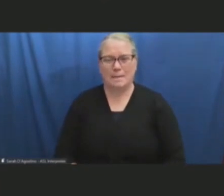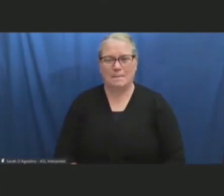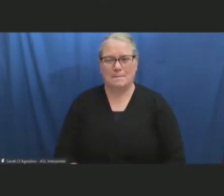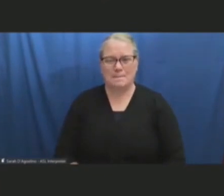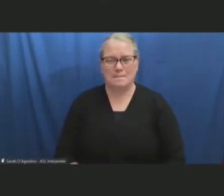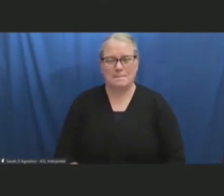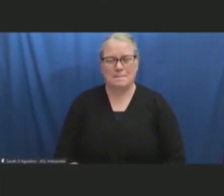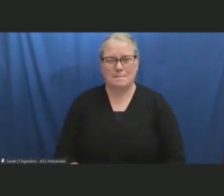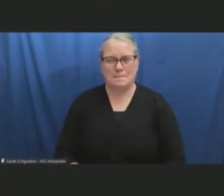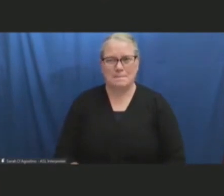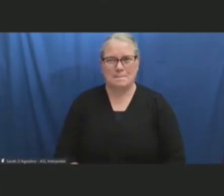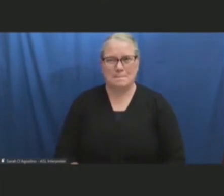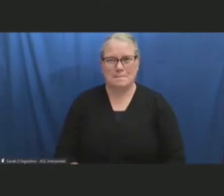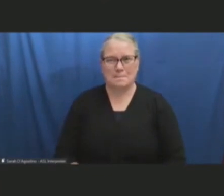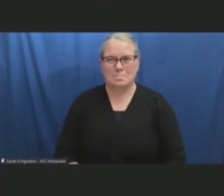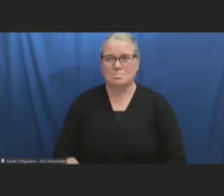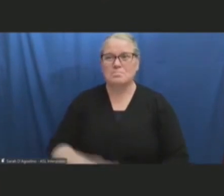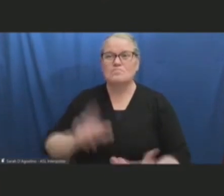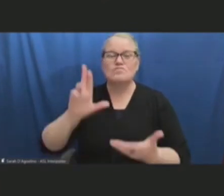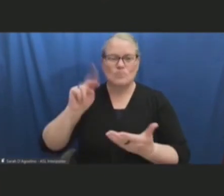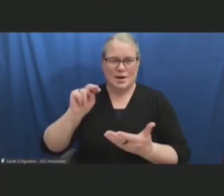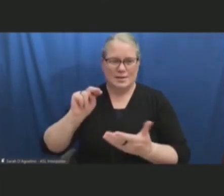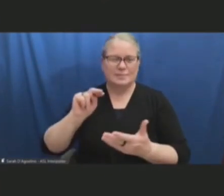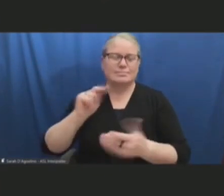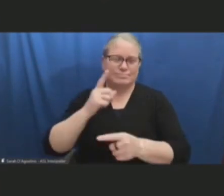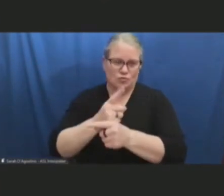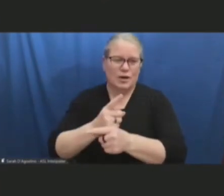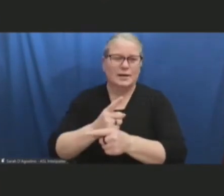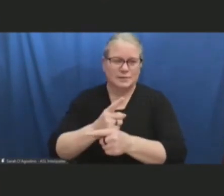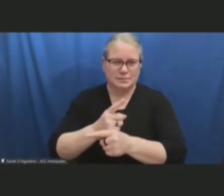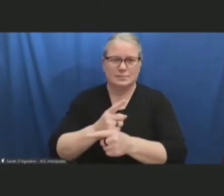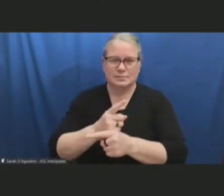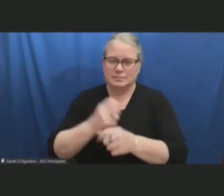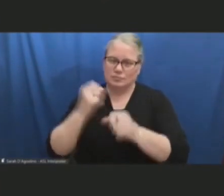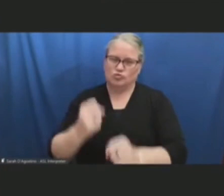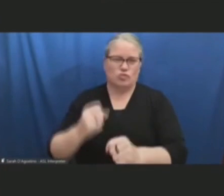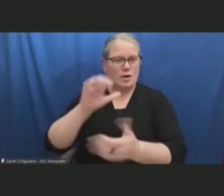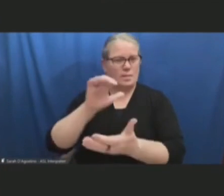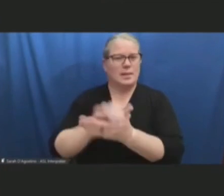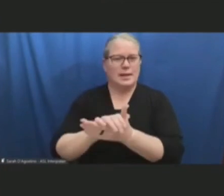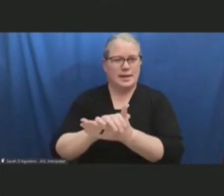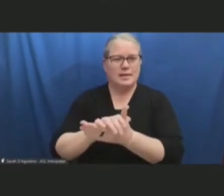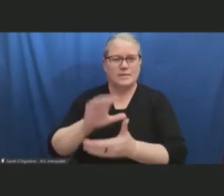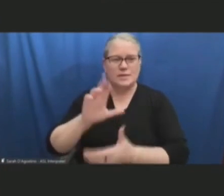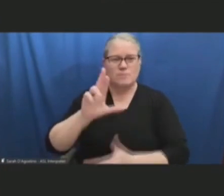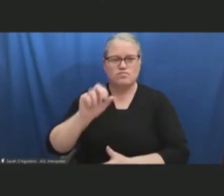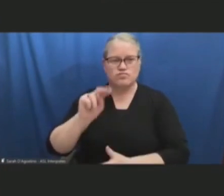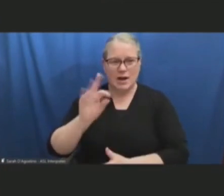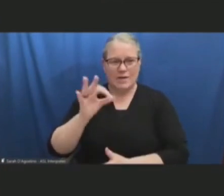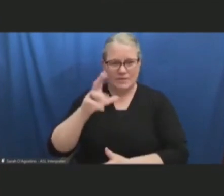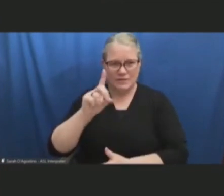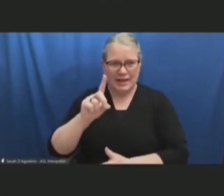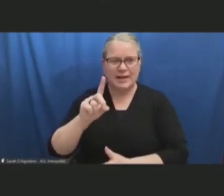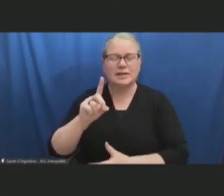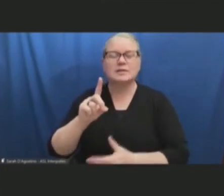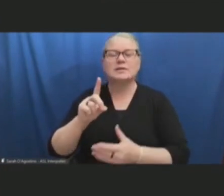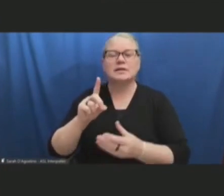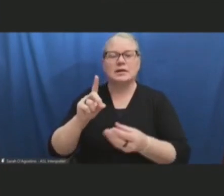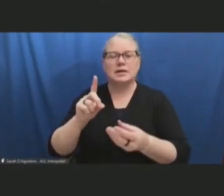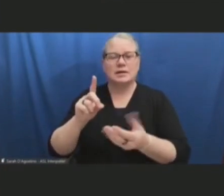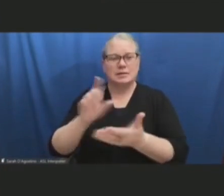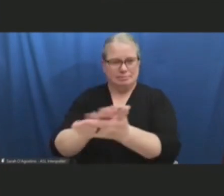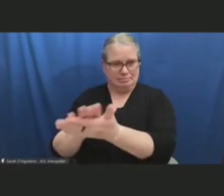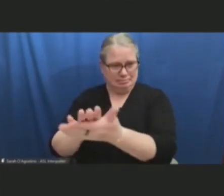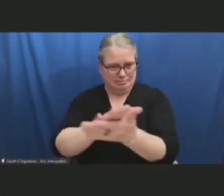Well, first of all, you're right. I'm a big believer in getting brownfield remediation. A, it takes out a